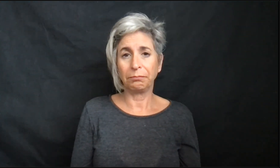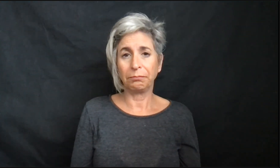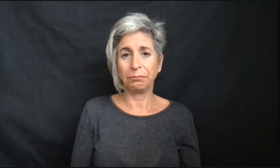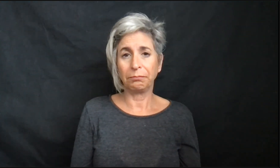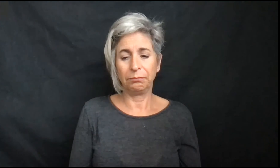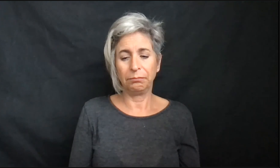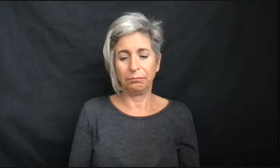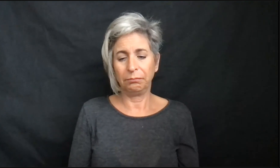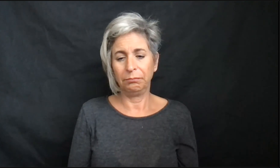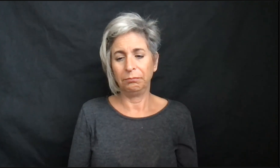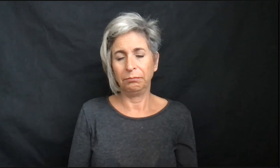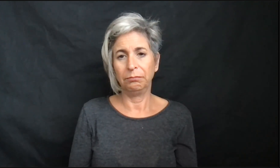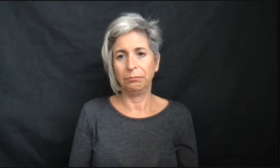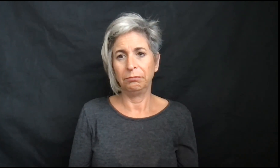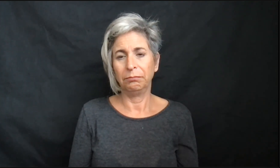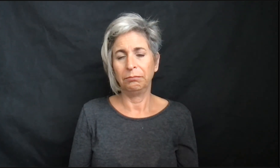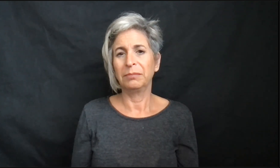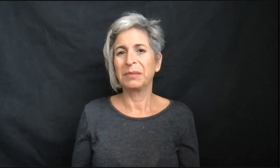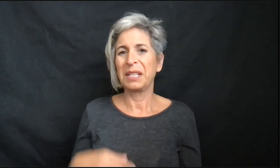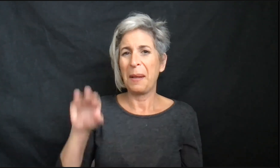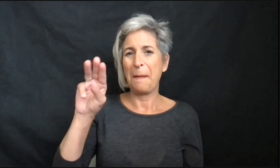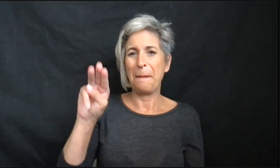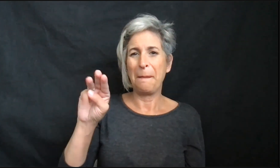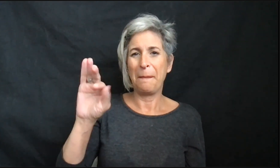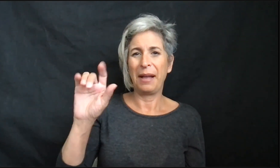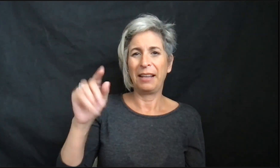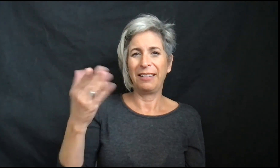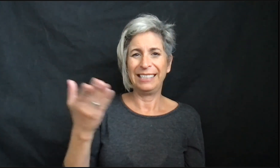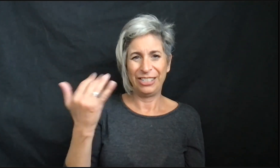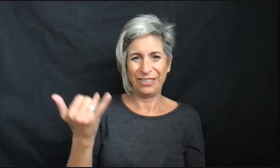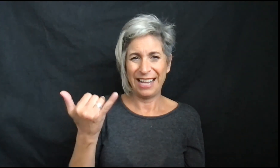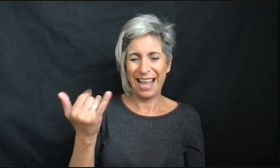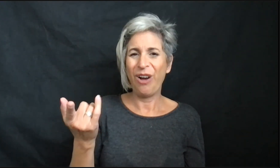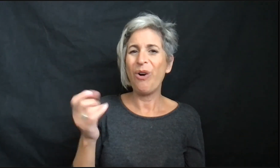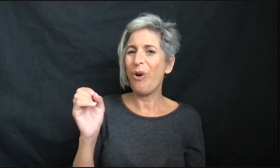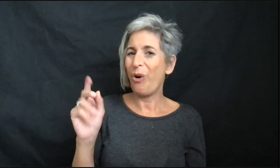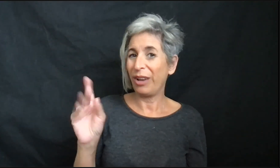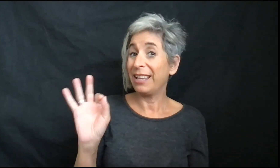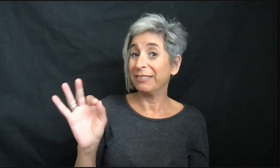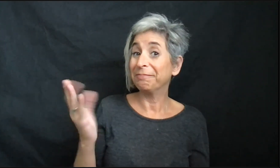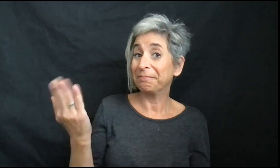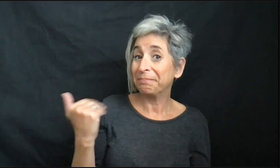Okay, I have Michael here now. Okay. Okay.